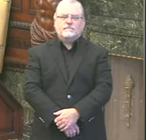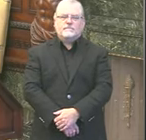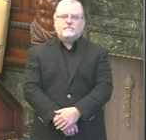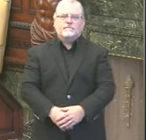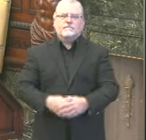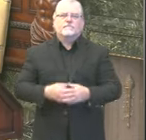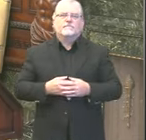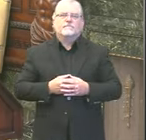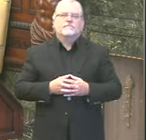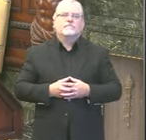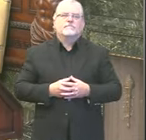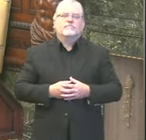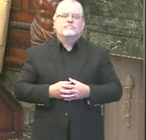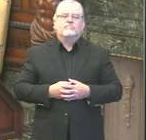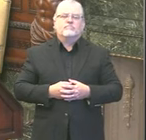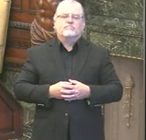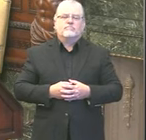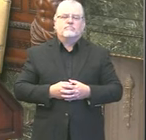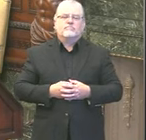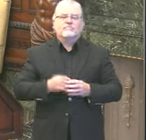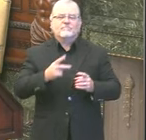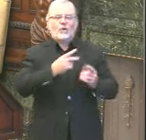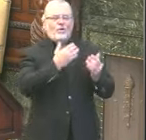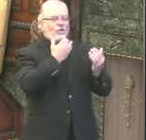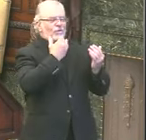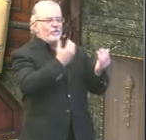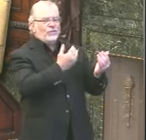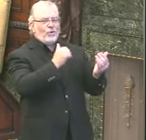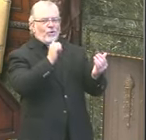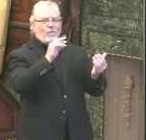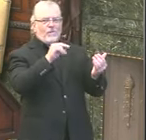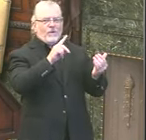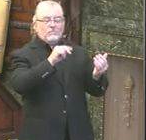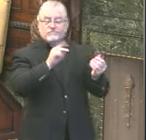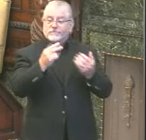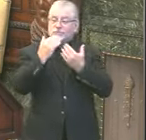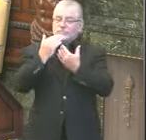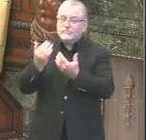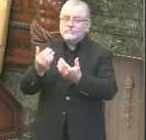Okay, that's it. Thank you, Armando. Thank you. Gracias, Shaira. Thank you.